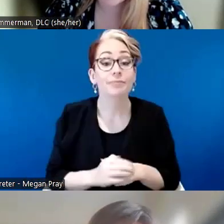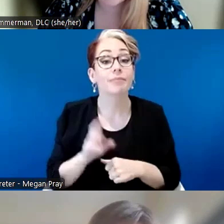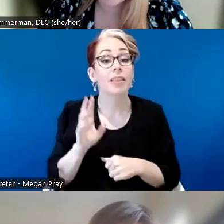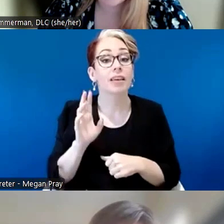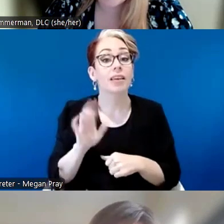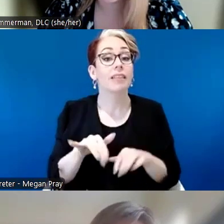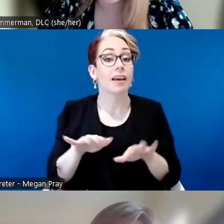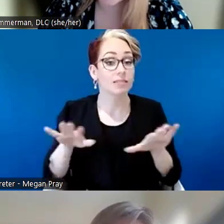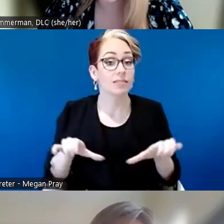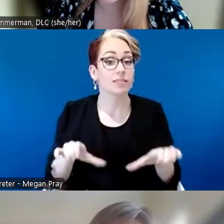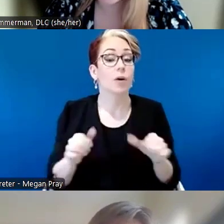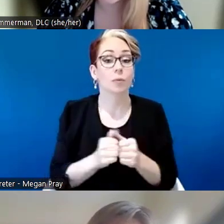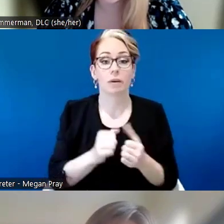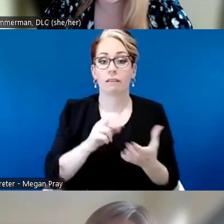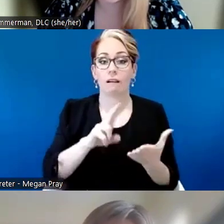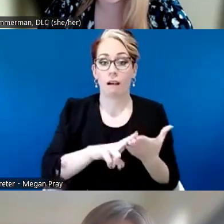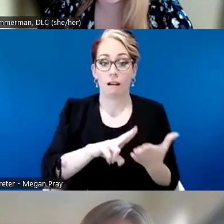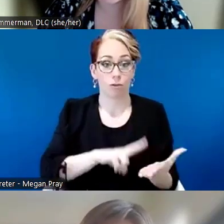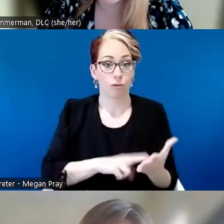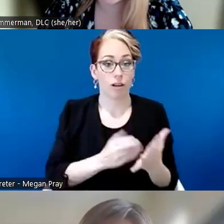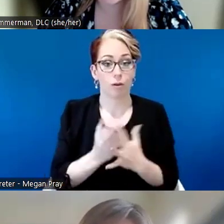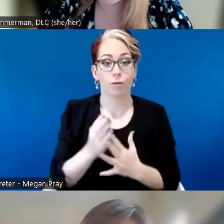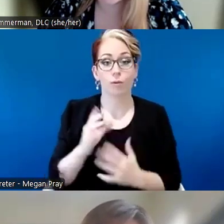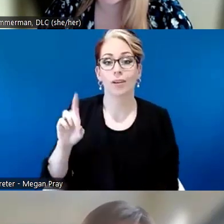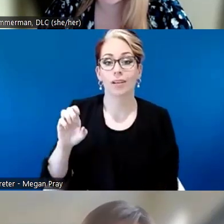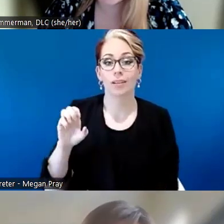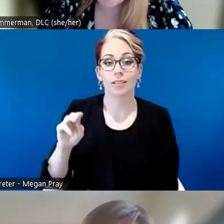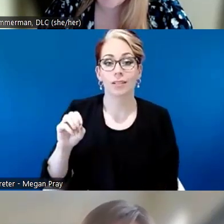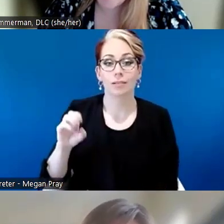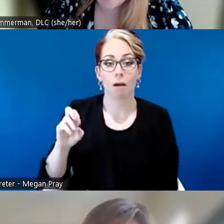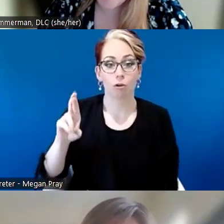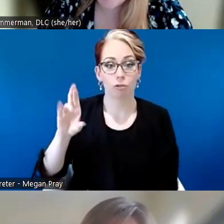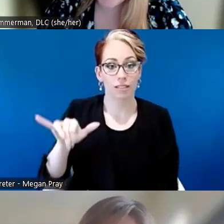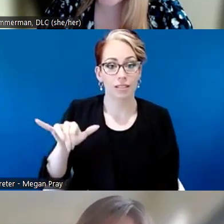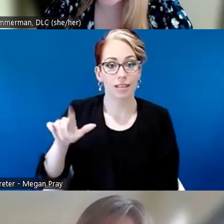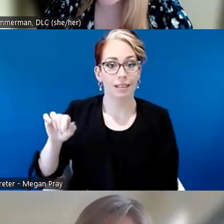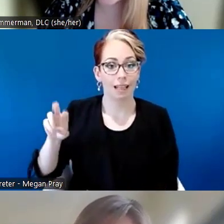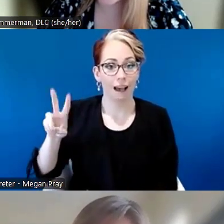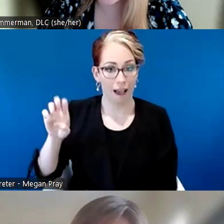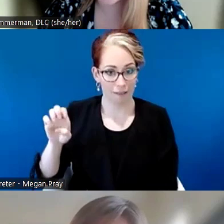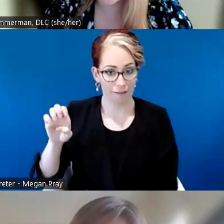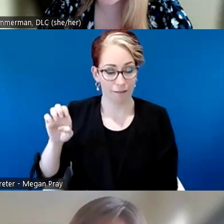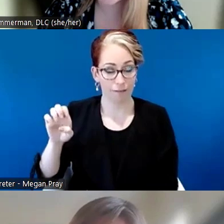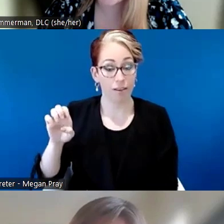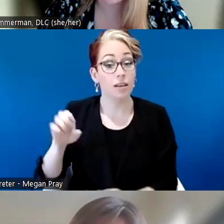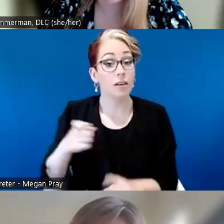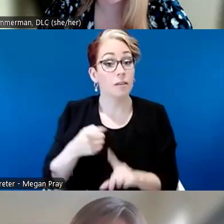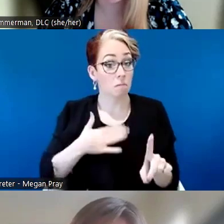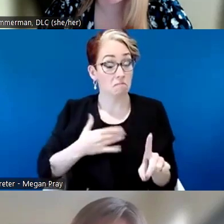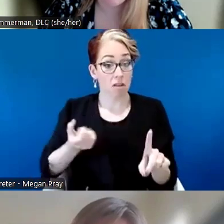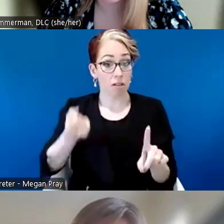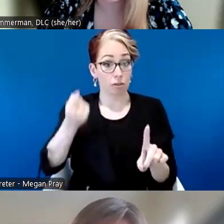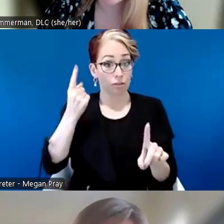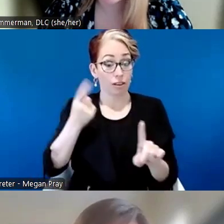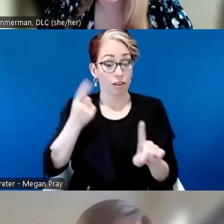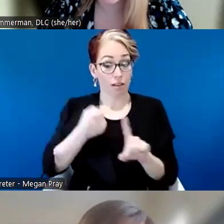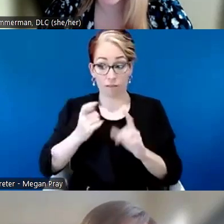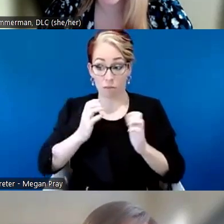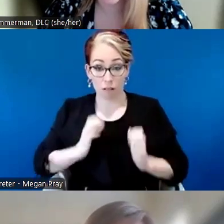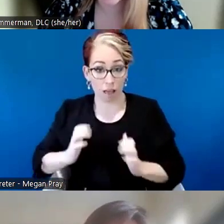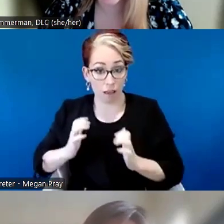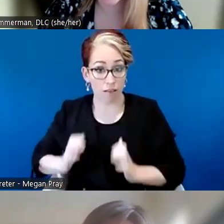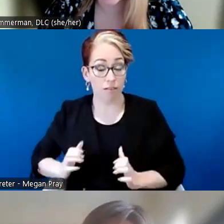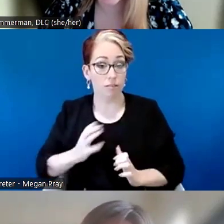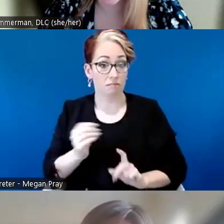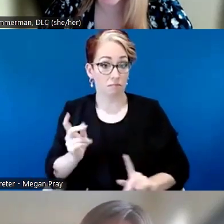Democracy Live. It's as I understand it from clients and members of our community,